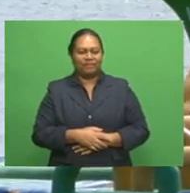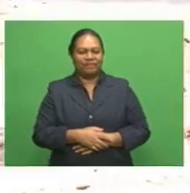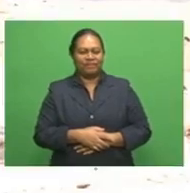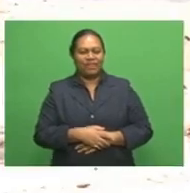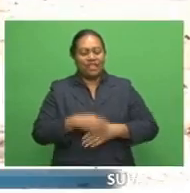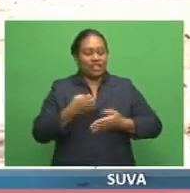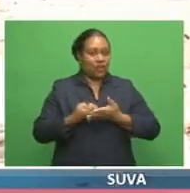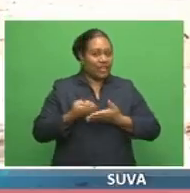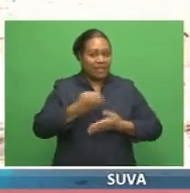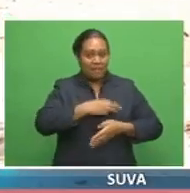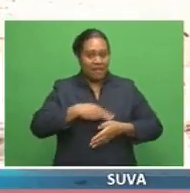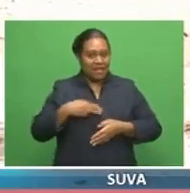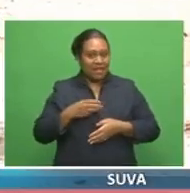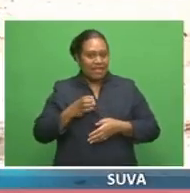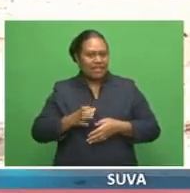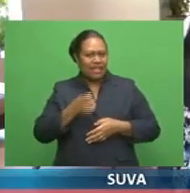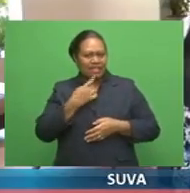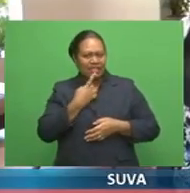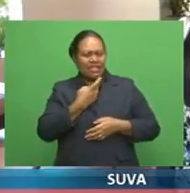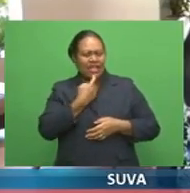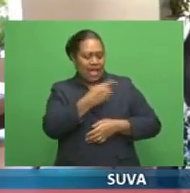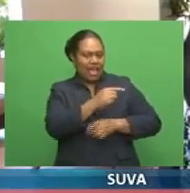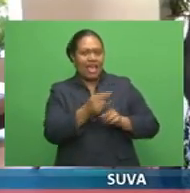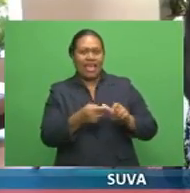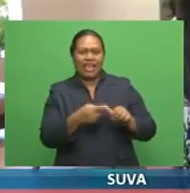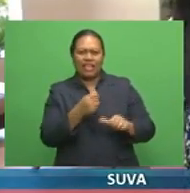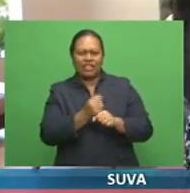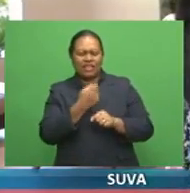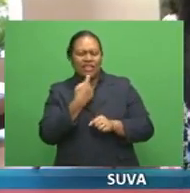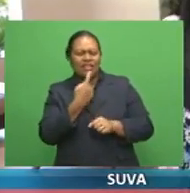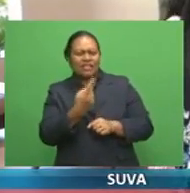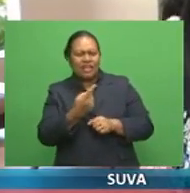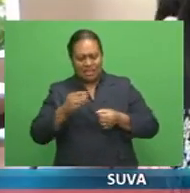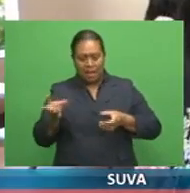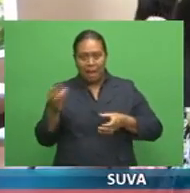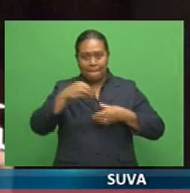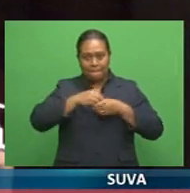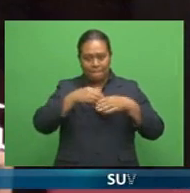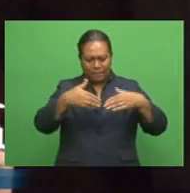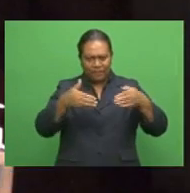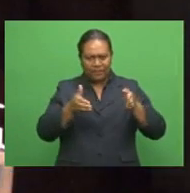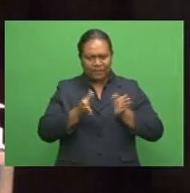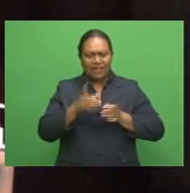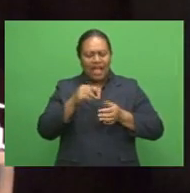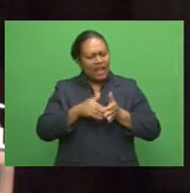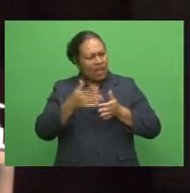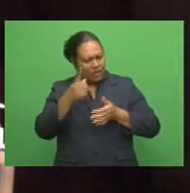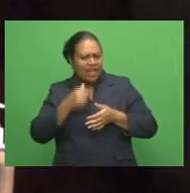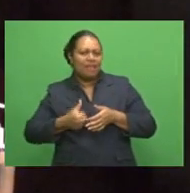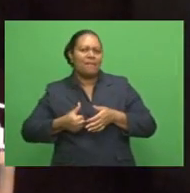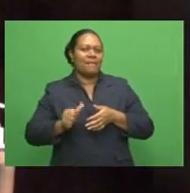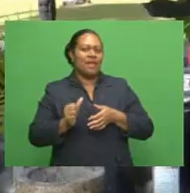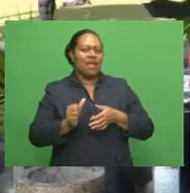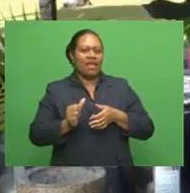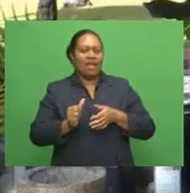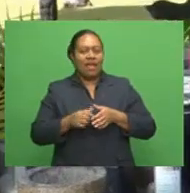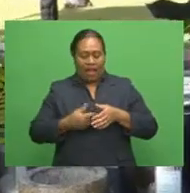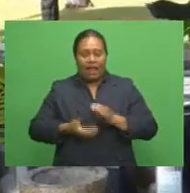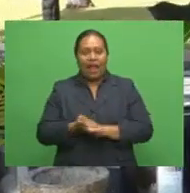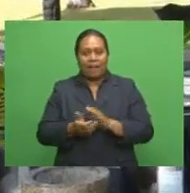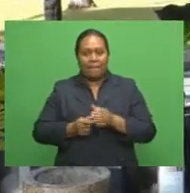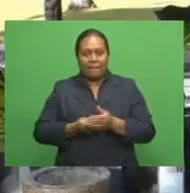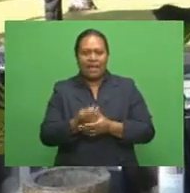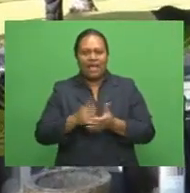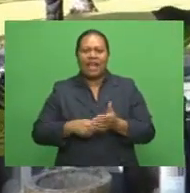Economy Minister Yaset Kayum highlighted that as per the package, people will be able to pay now and travel later, which will help